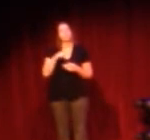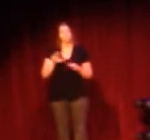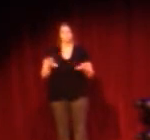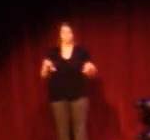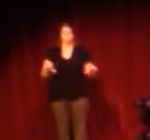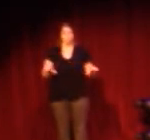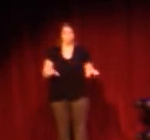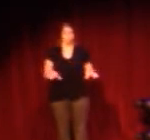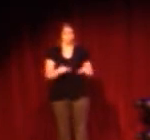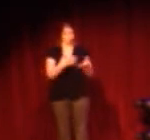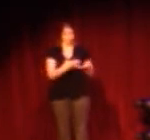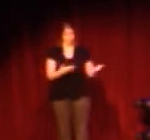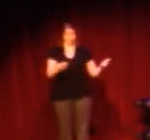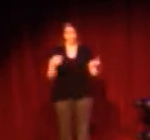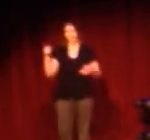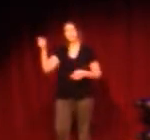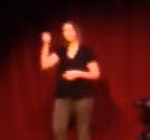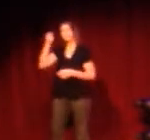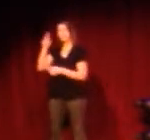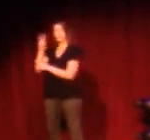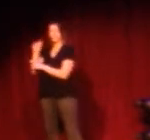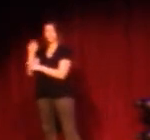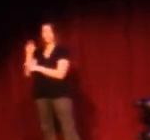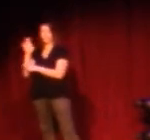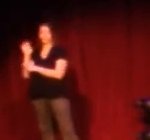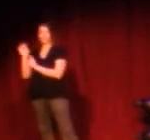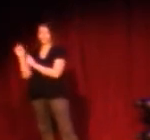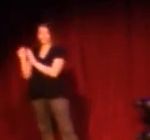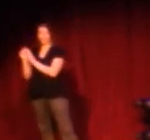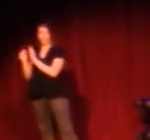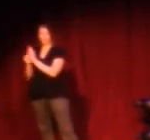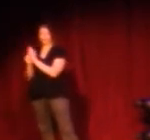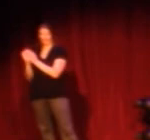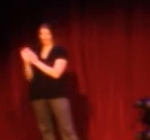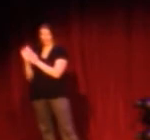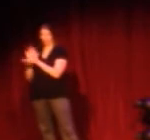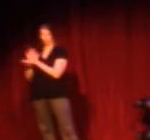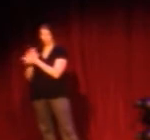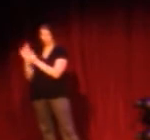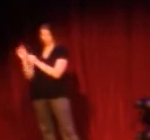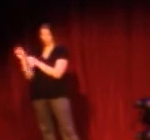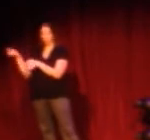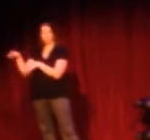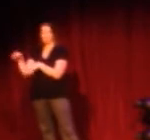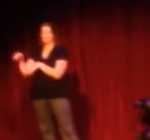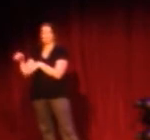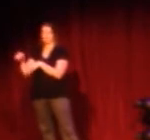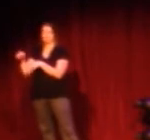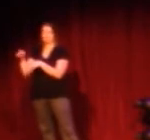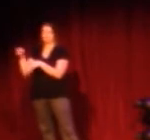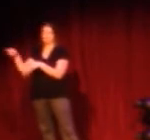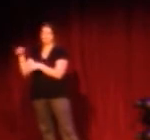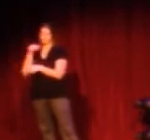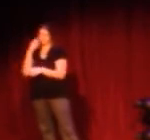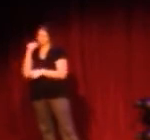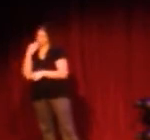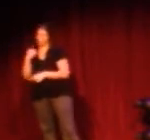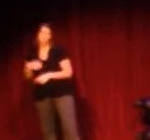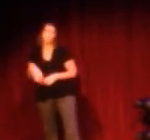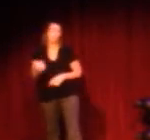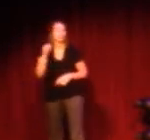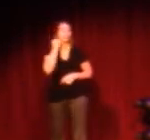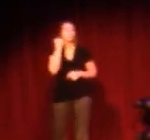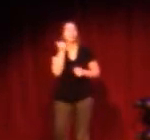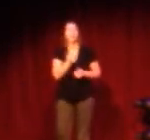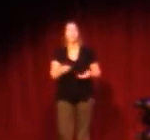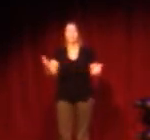school Vince did not quite do at your age here. So I'm proud of you for that. If there's anything that you take away from what